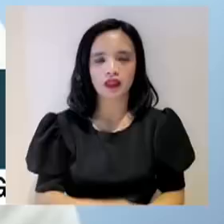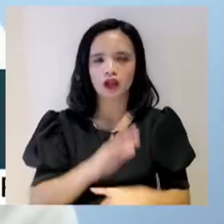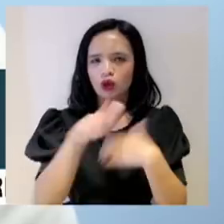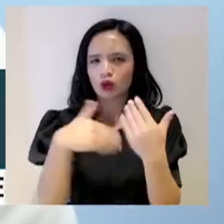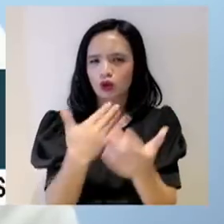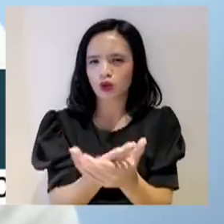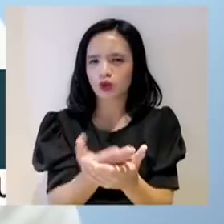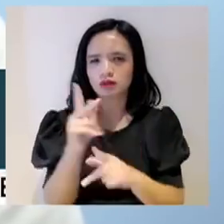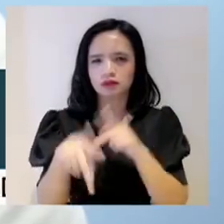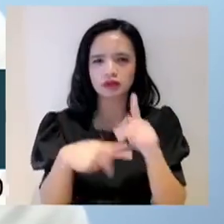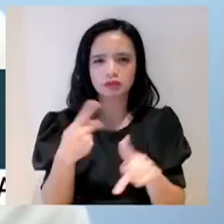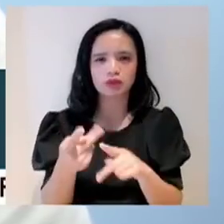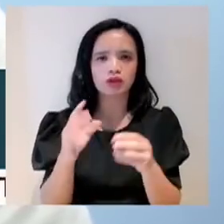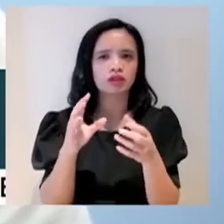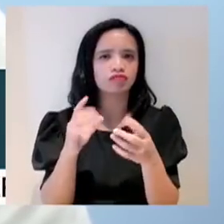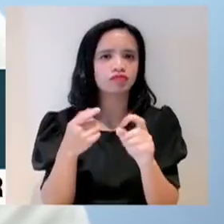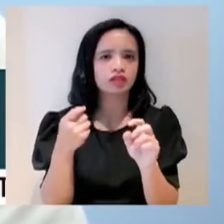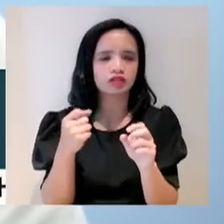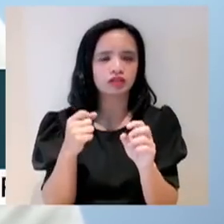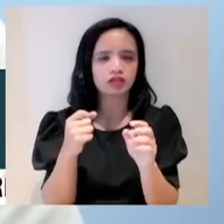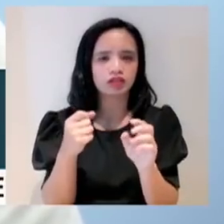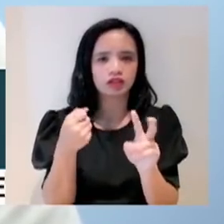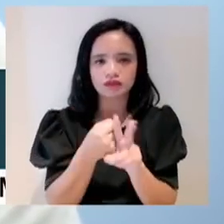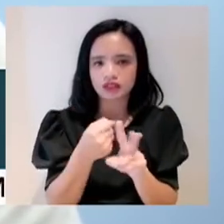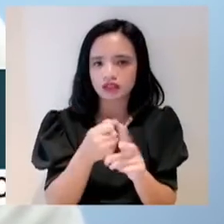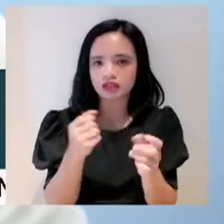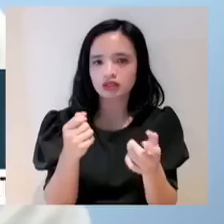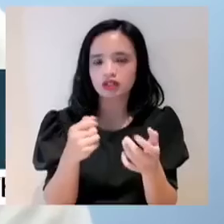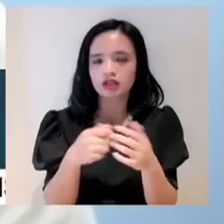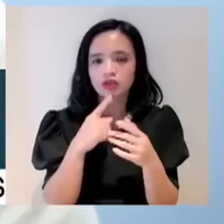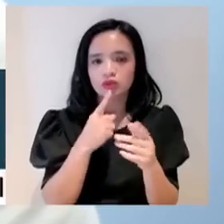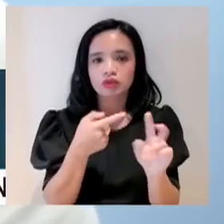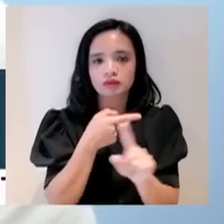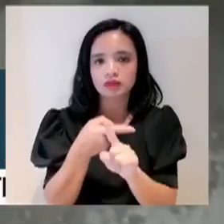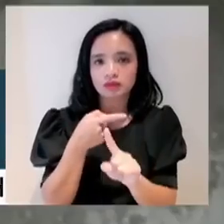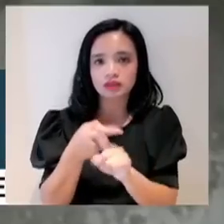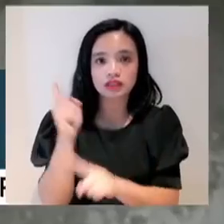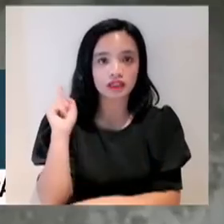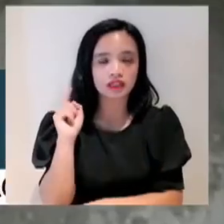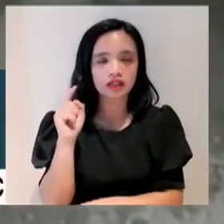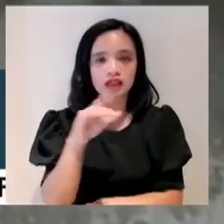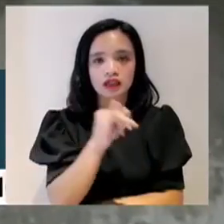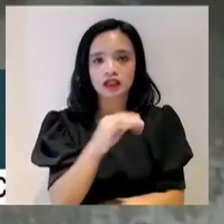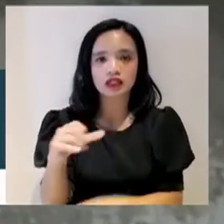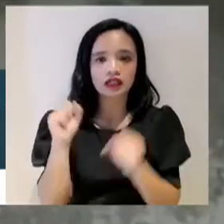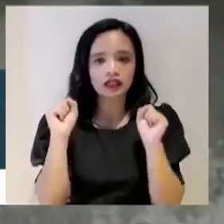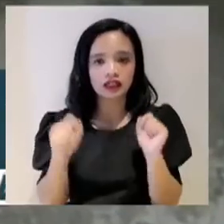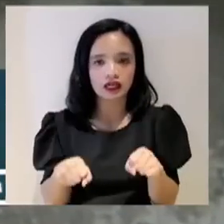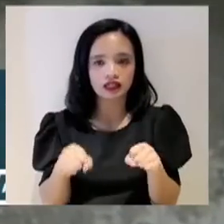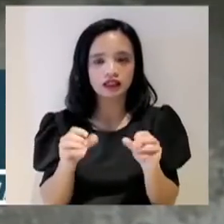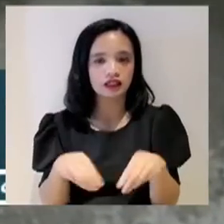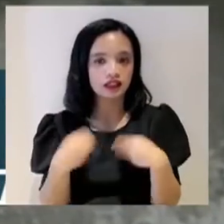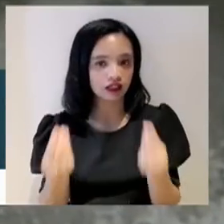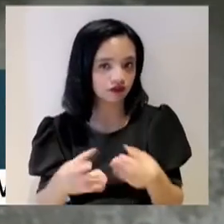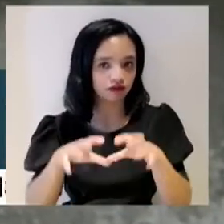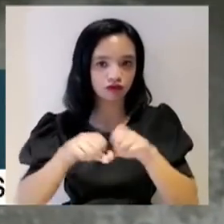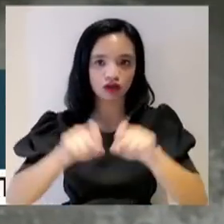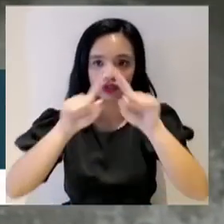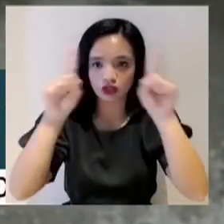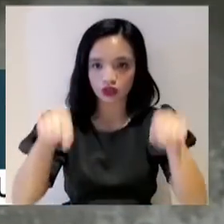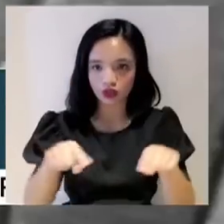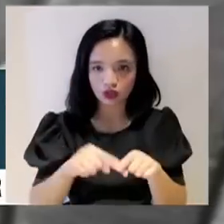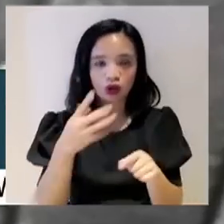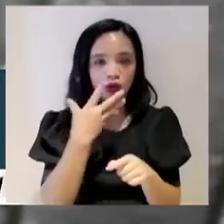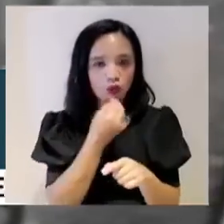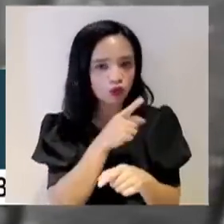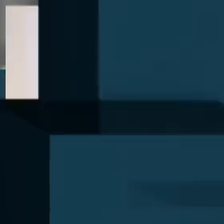People's Lawyers President Nery Colmenares, he is optimistic that the ICC can serve warrants against those behind the bloody drug war.